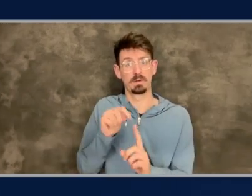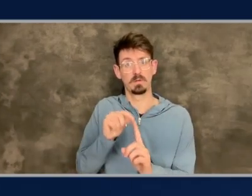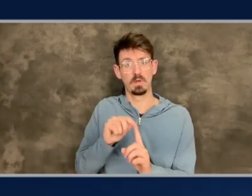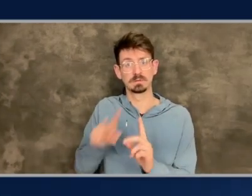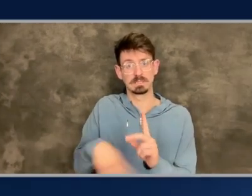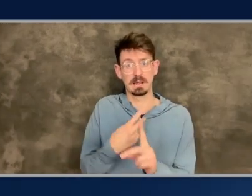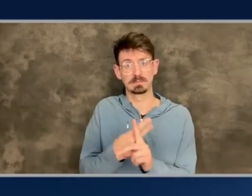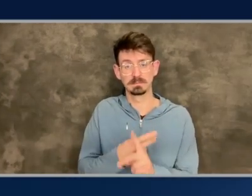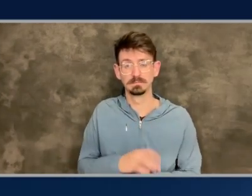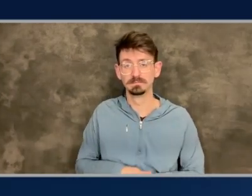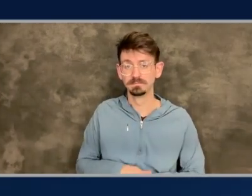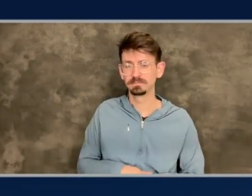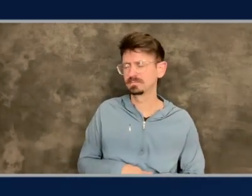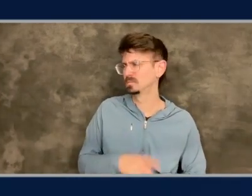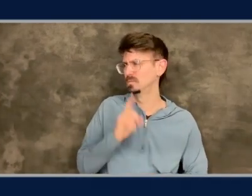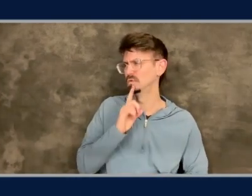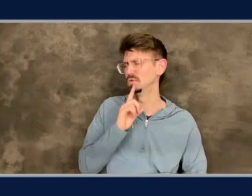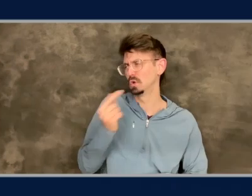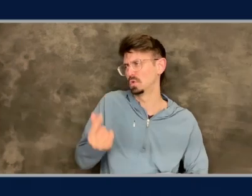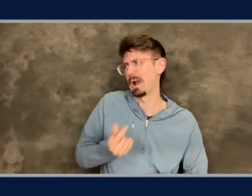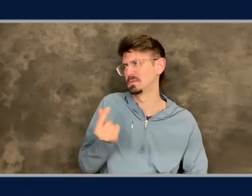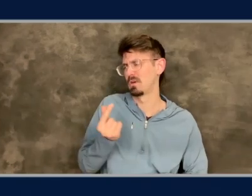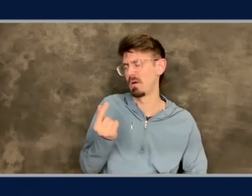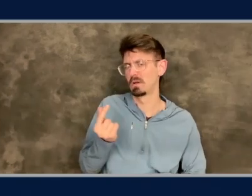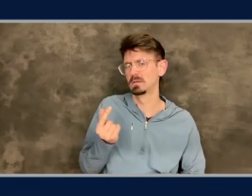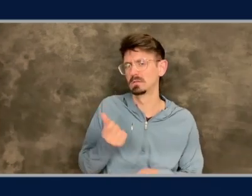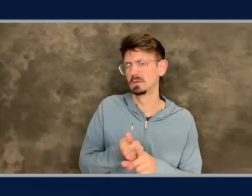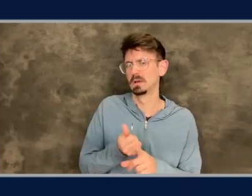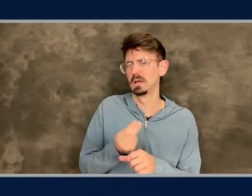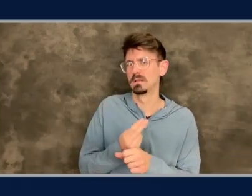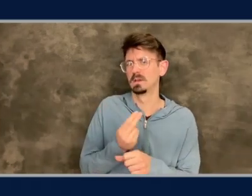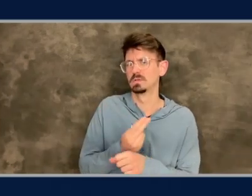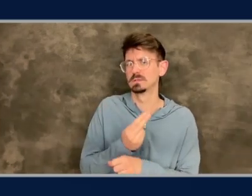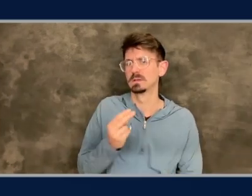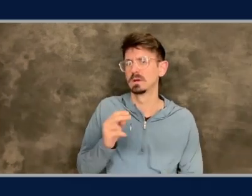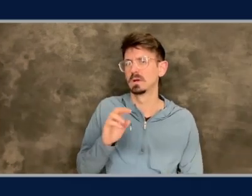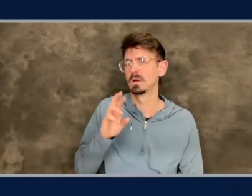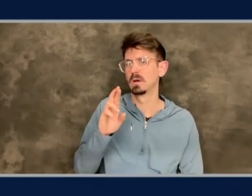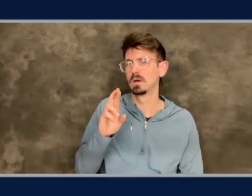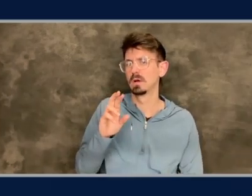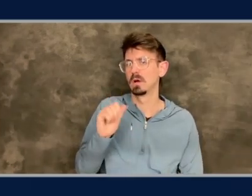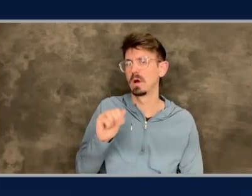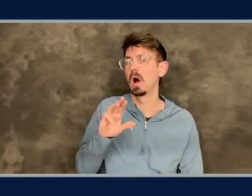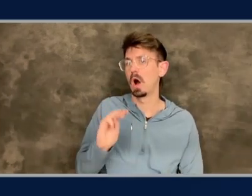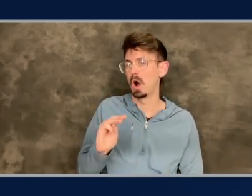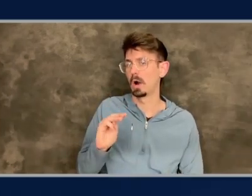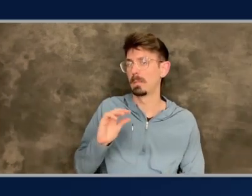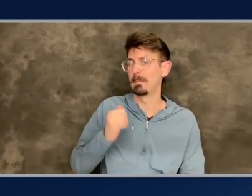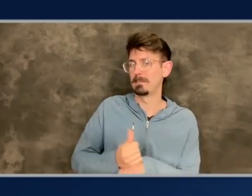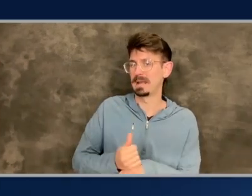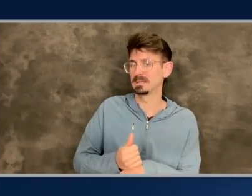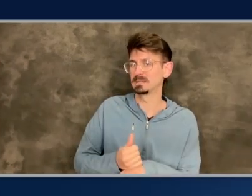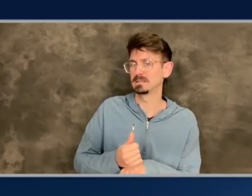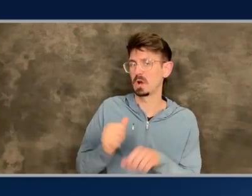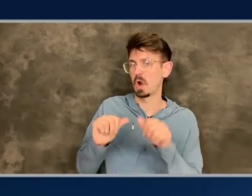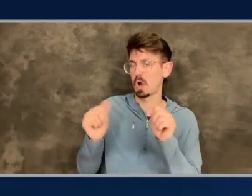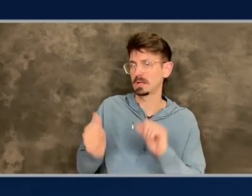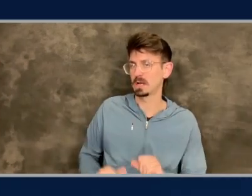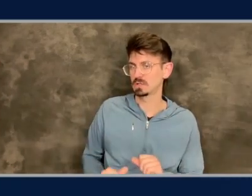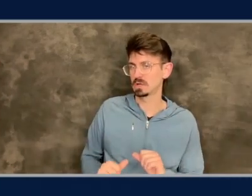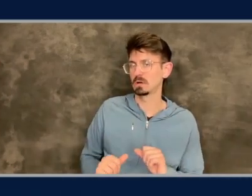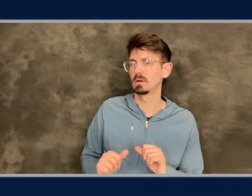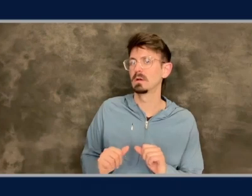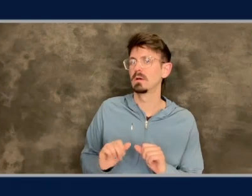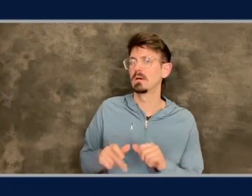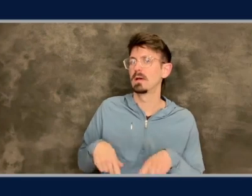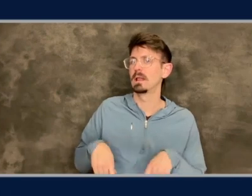Yes. Graviton uses uses ARM-based architecture, Okay. and it allows a simple